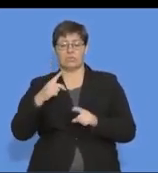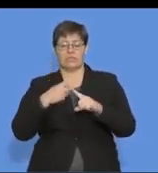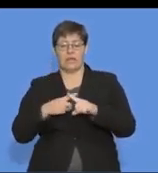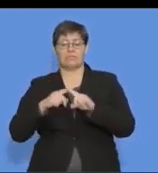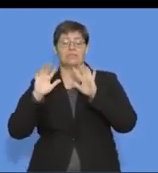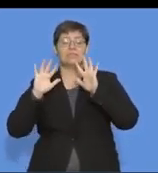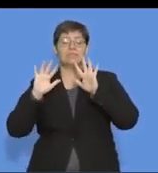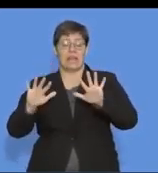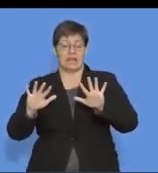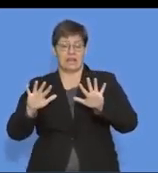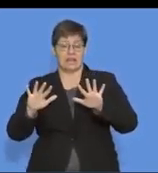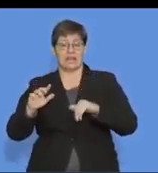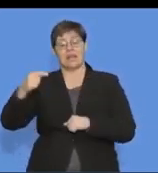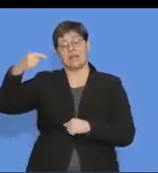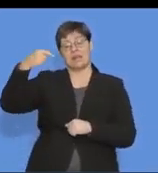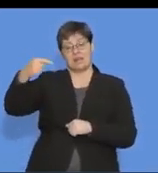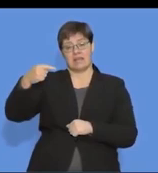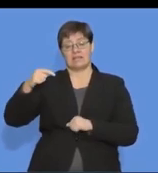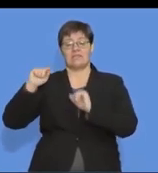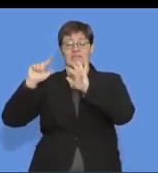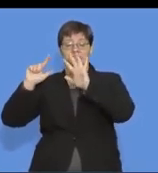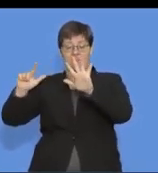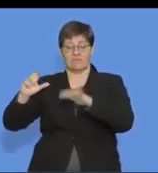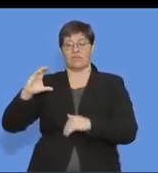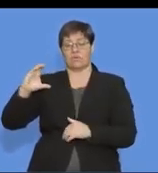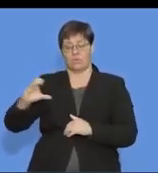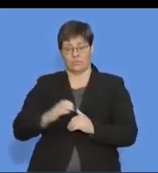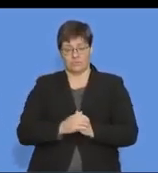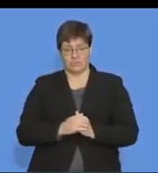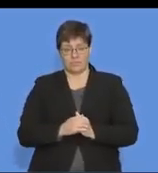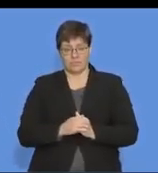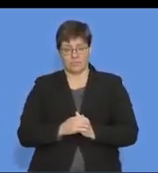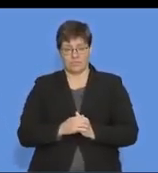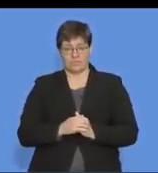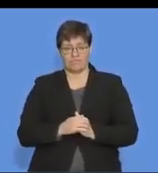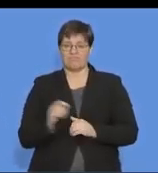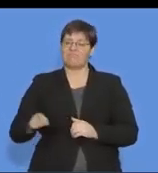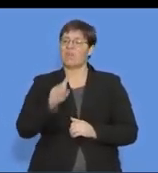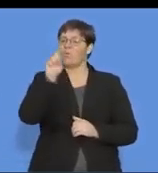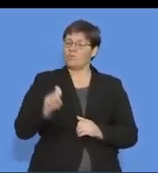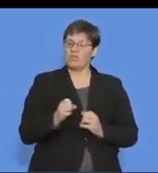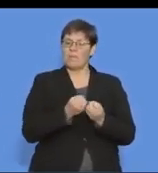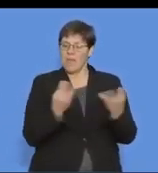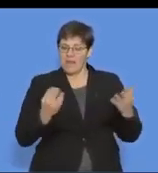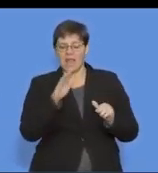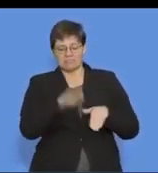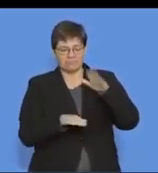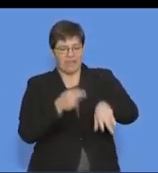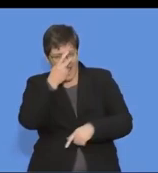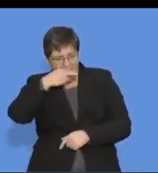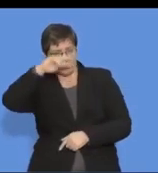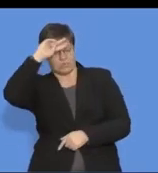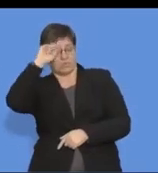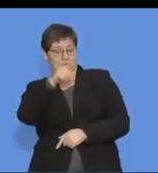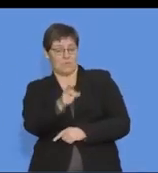7,32 times 10 exponent negative 7 coulombs. Right, so this question had a lot to do with